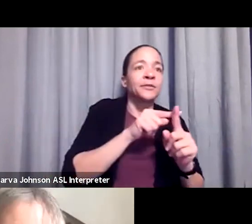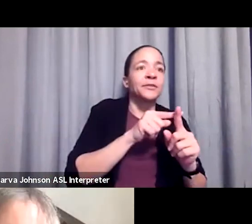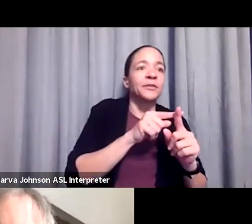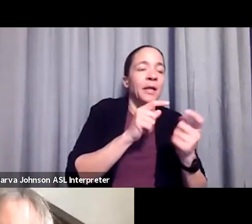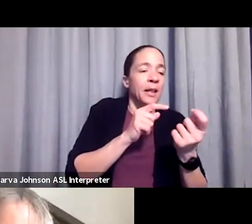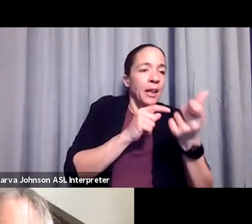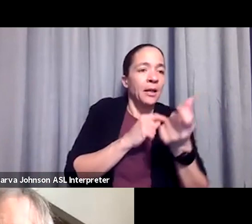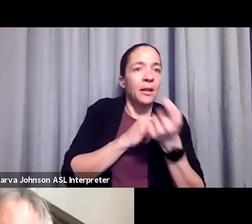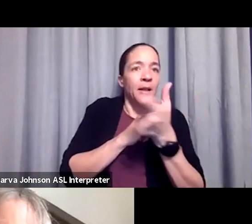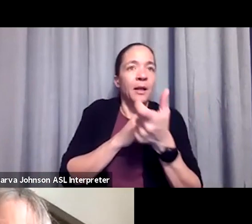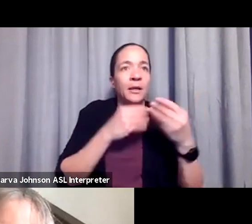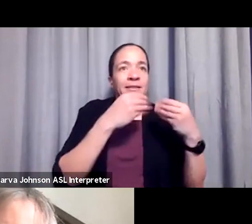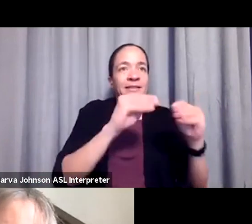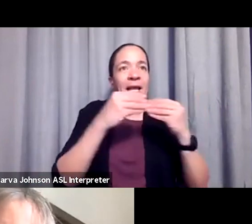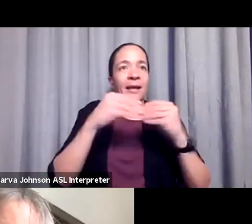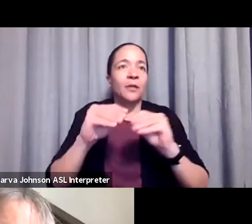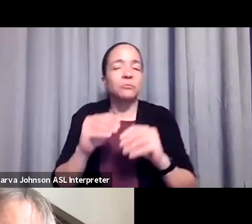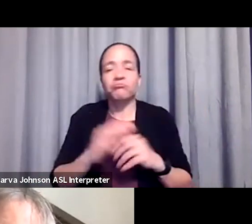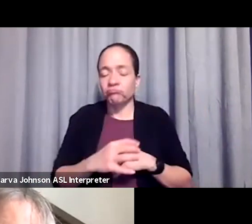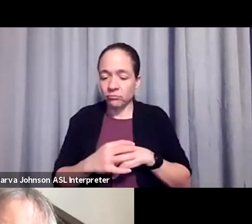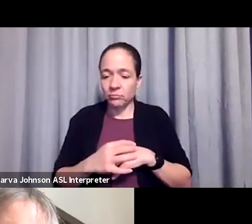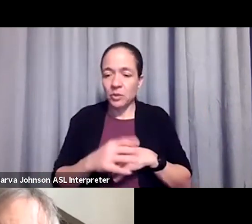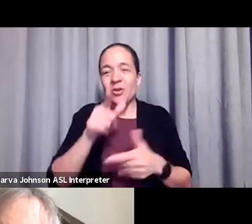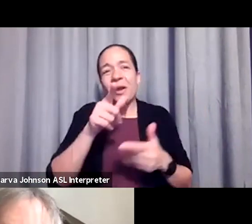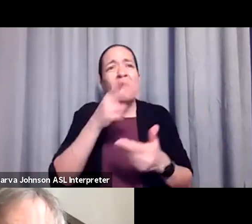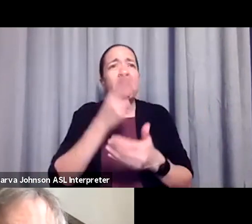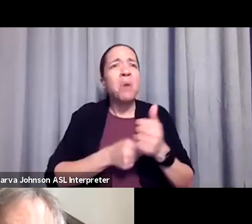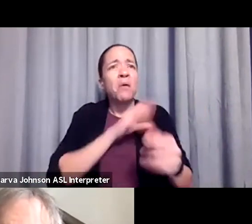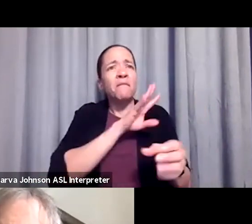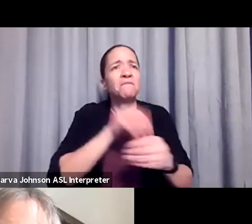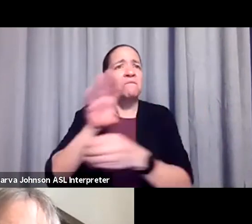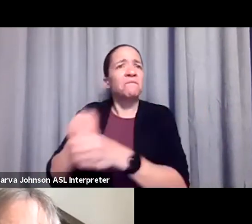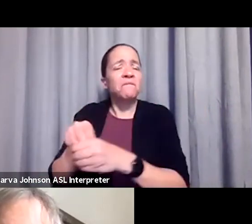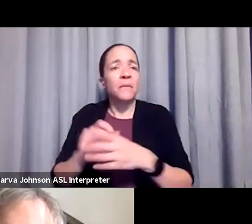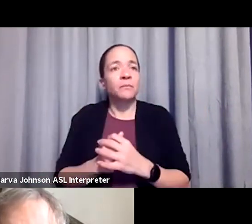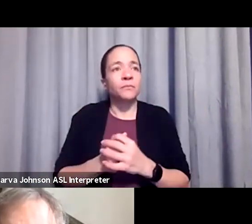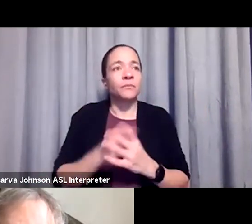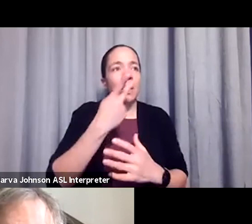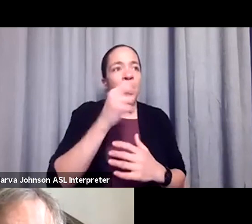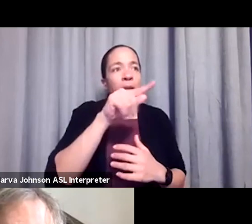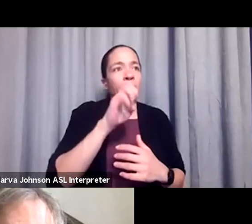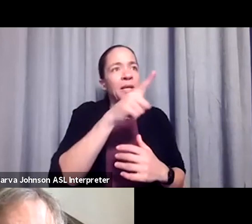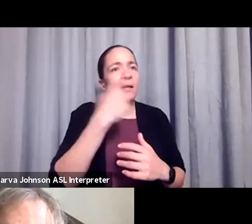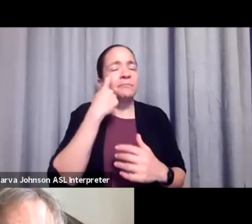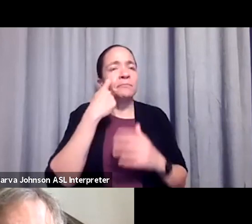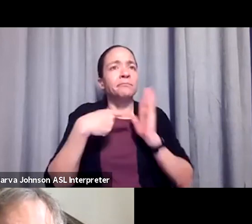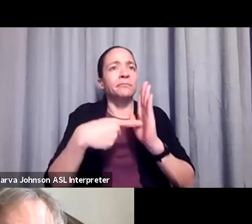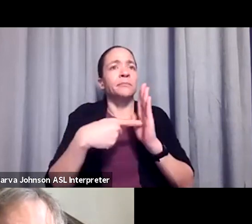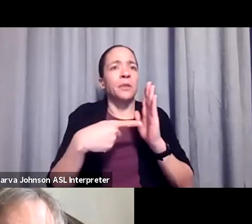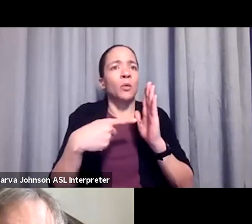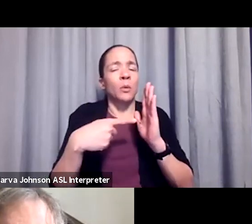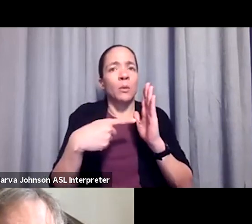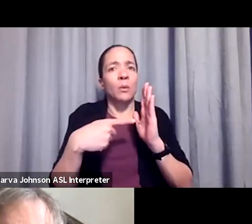sales that you do. You kind of want to do both. like Pete showed with the example of